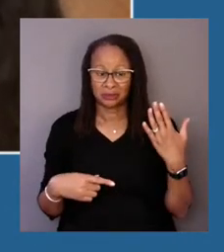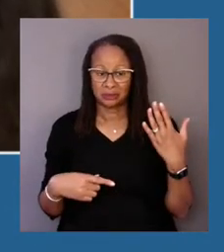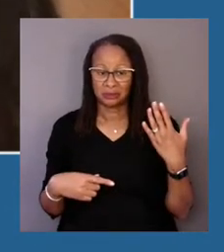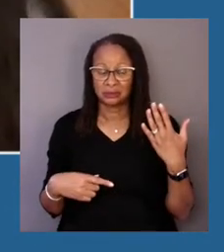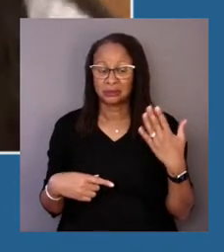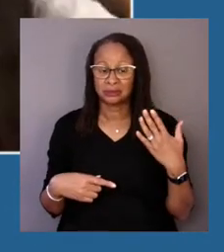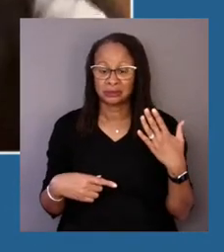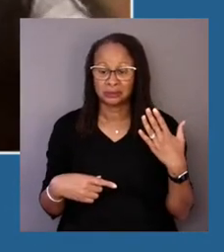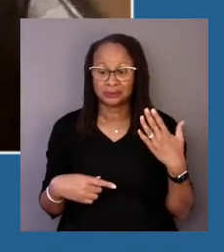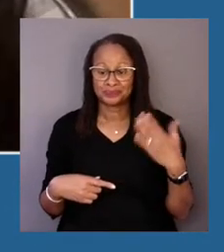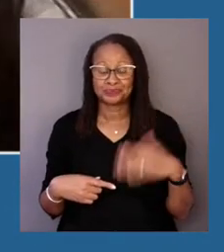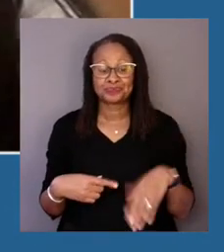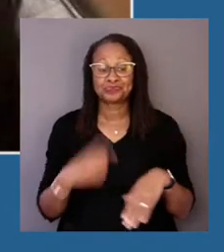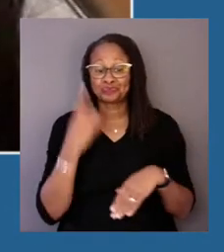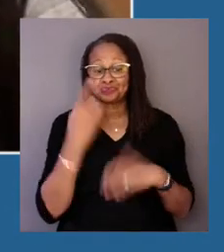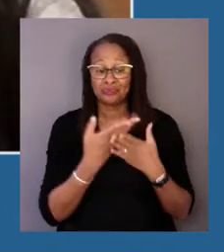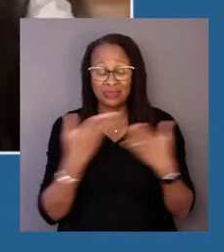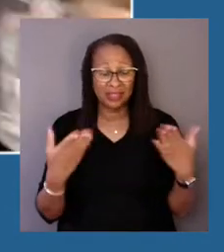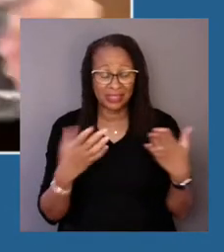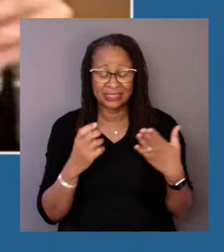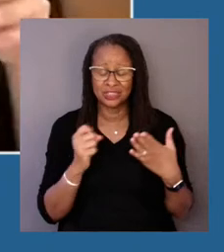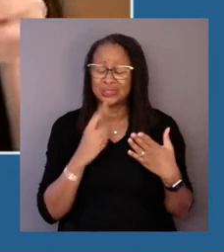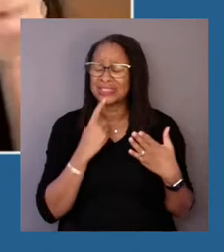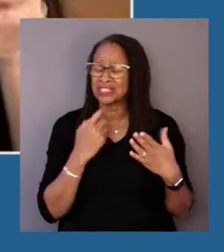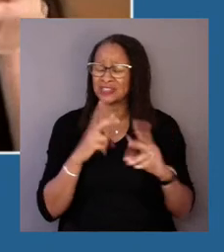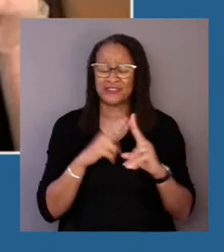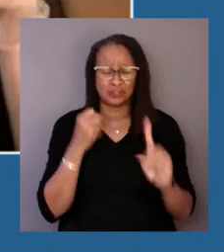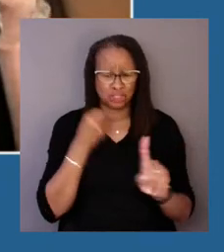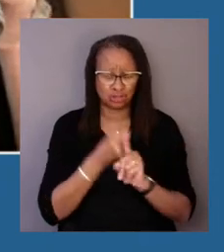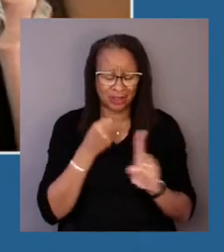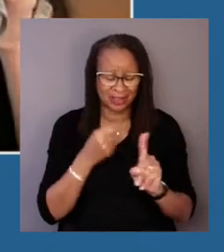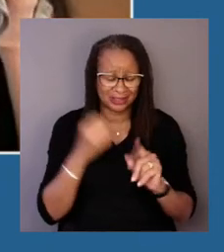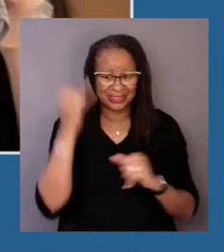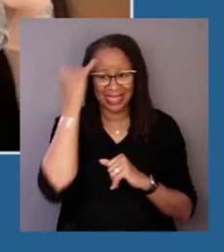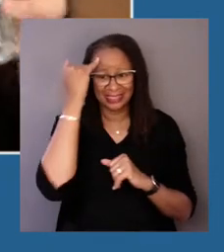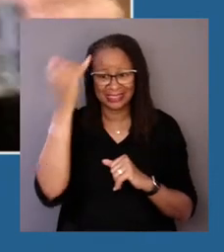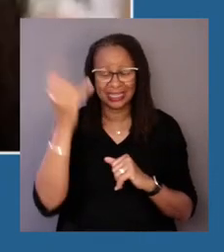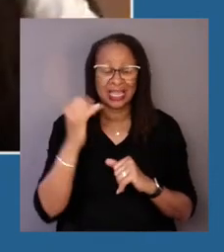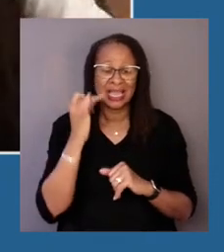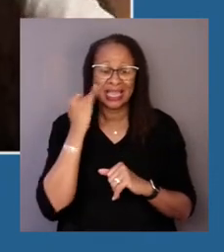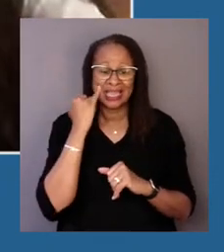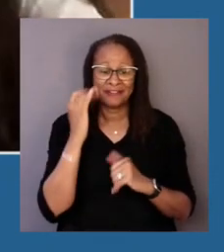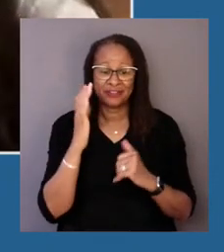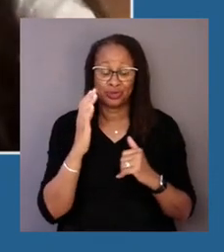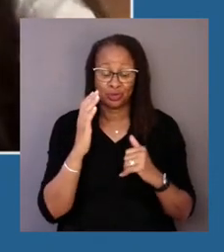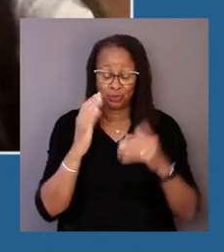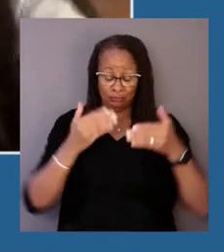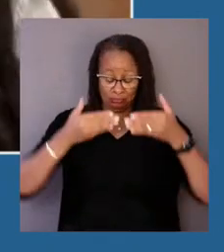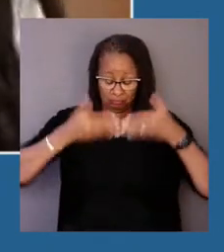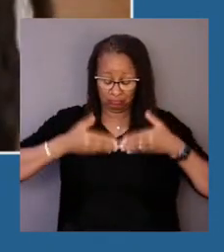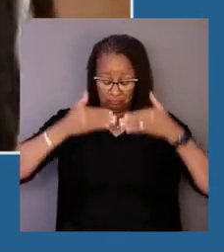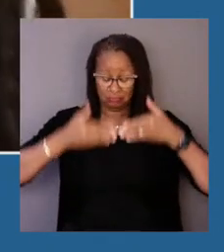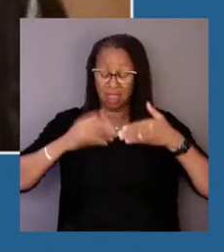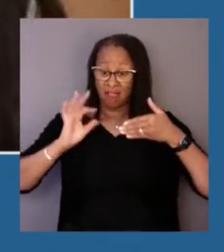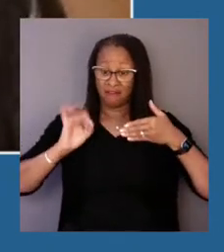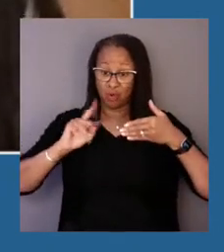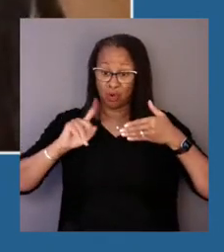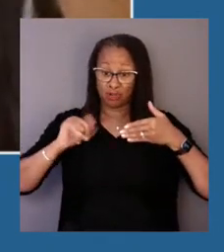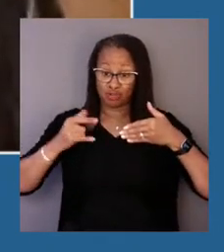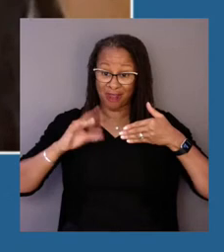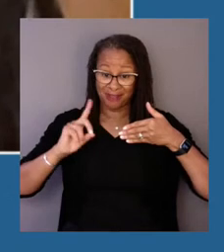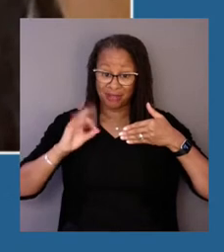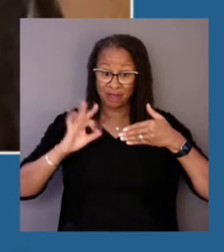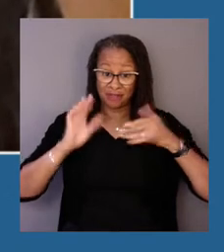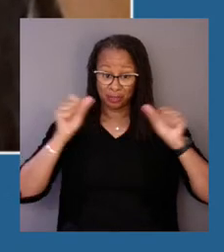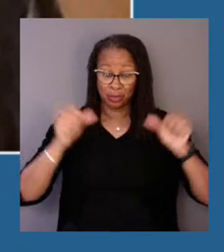One of the things that you just said that is so striking to me is this idea that if you reach the foreground of the poster, you end up reaching